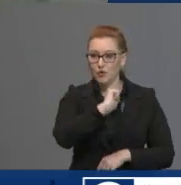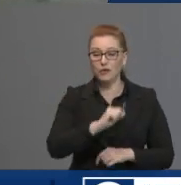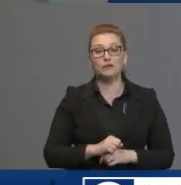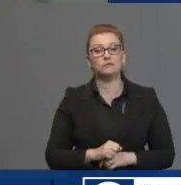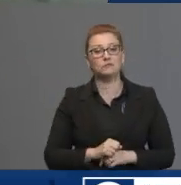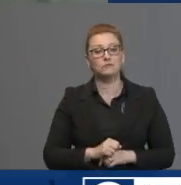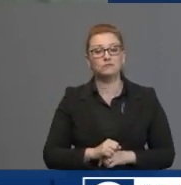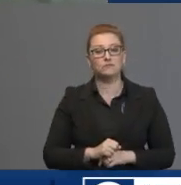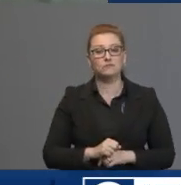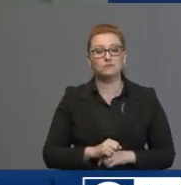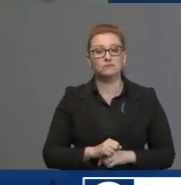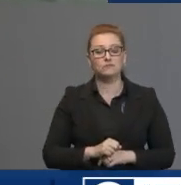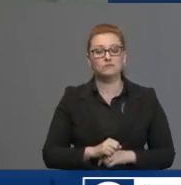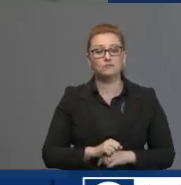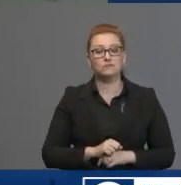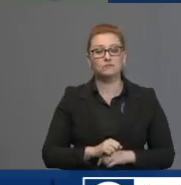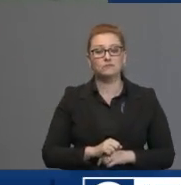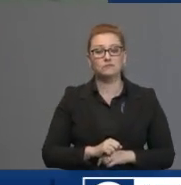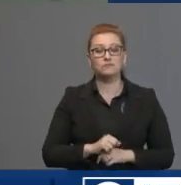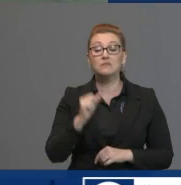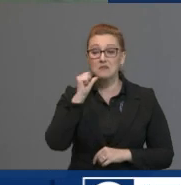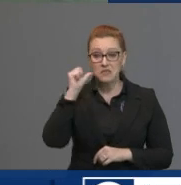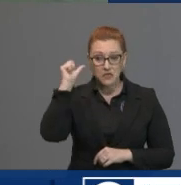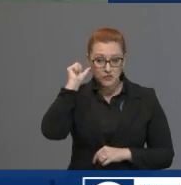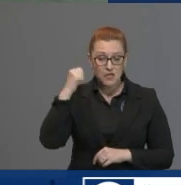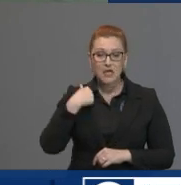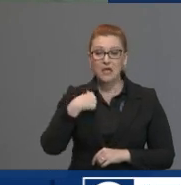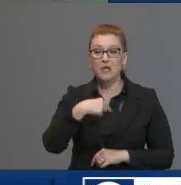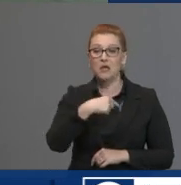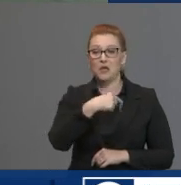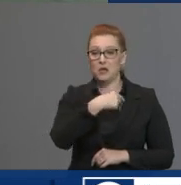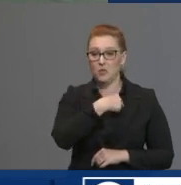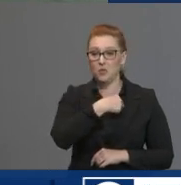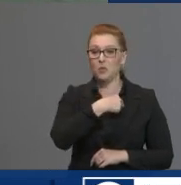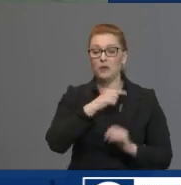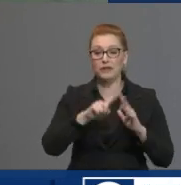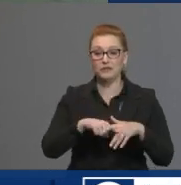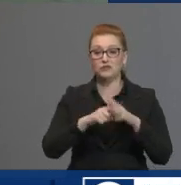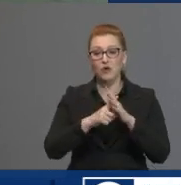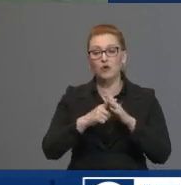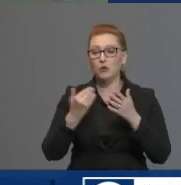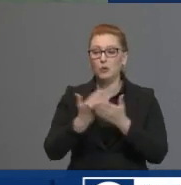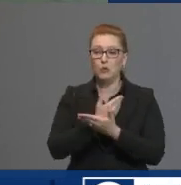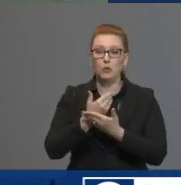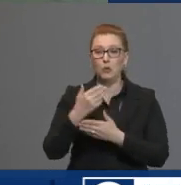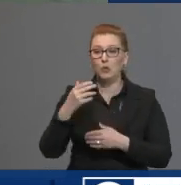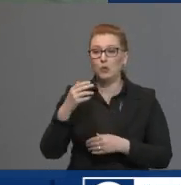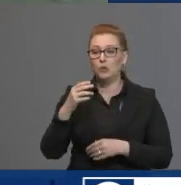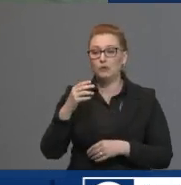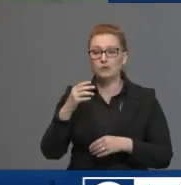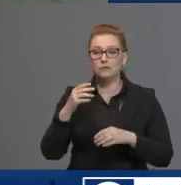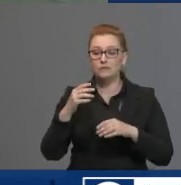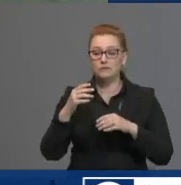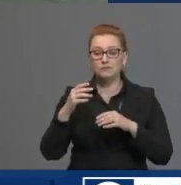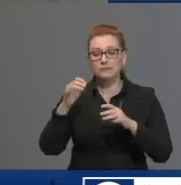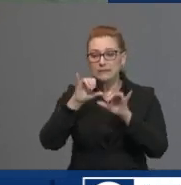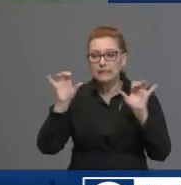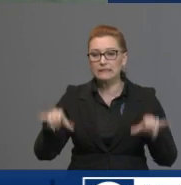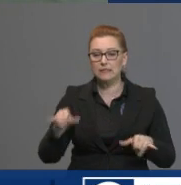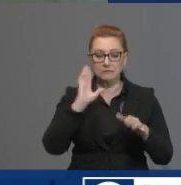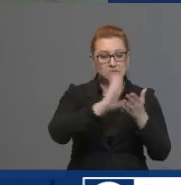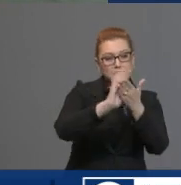went active yesterday with the Battelle N95 decontamination system that will be operating